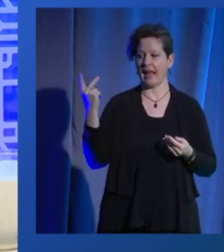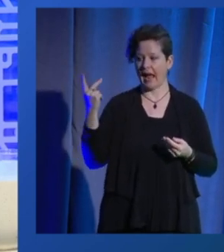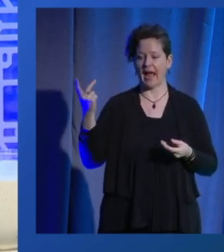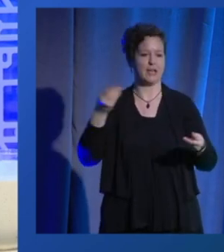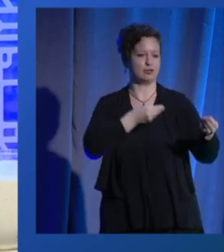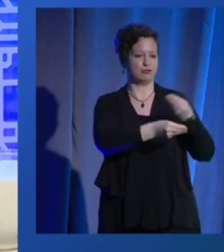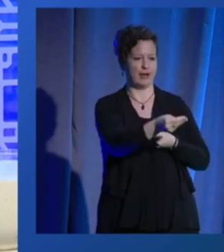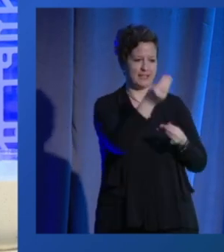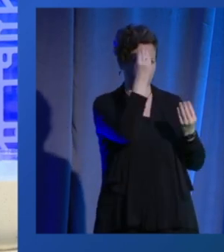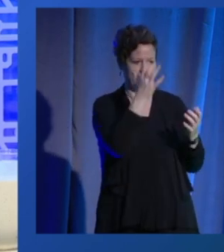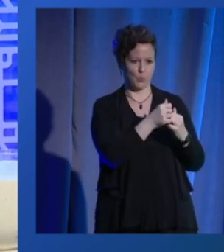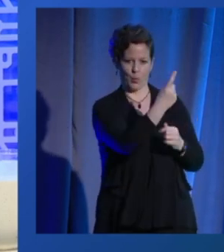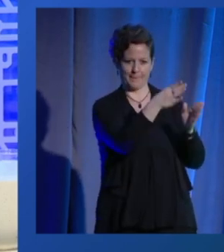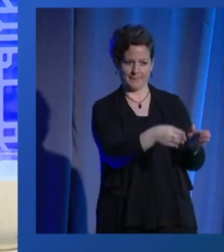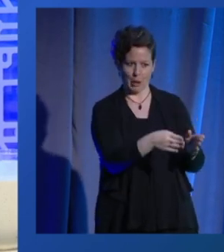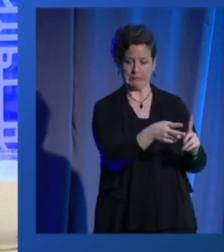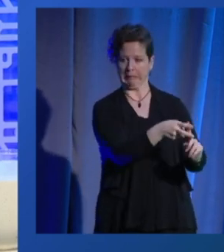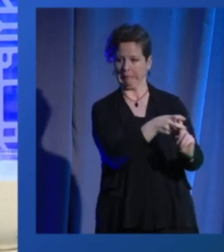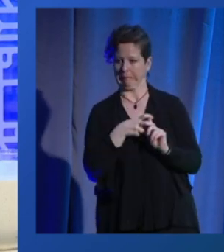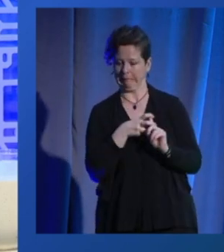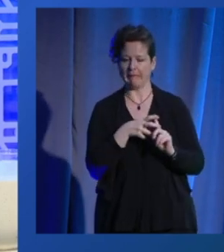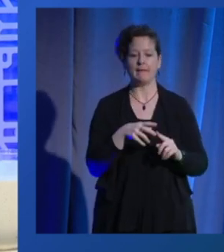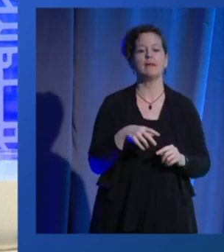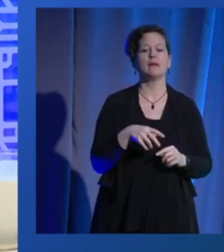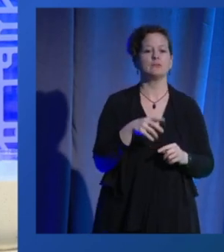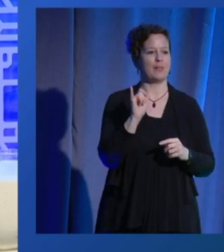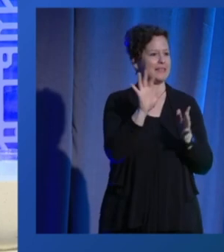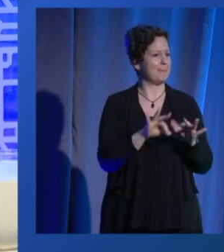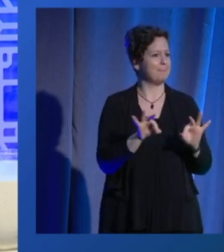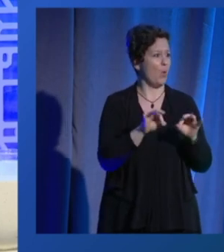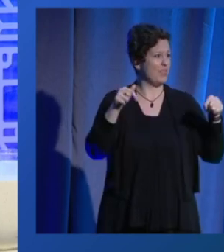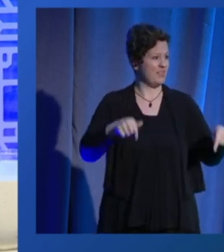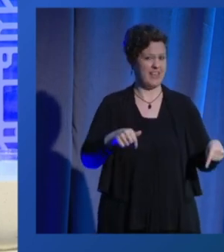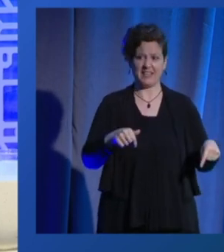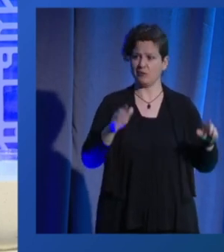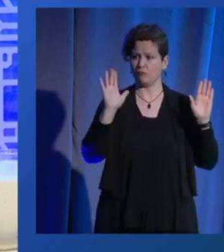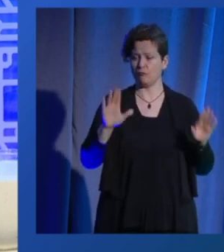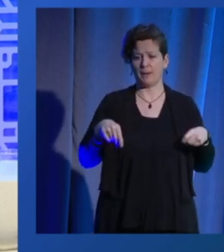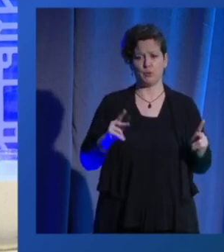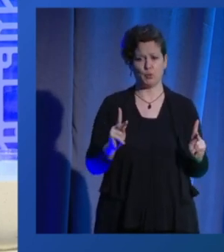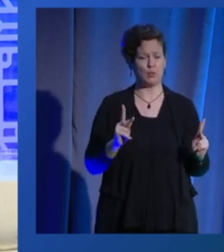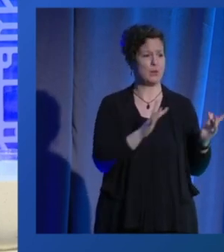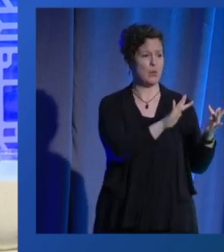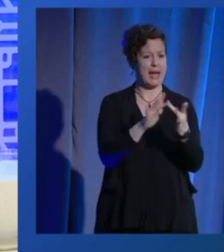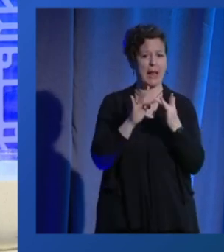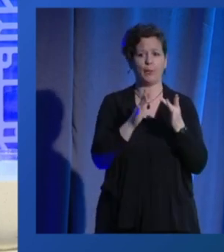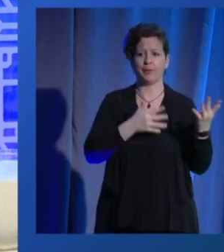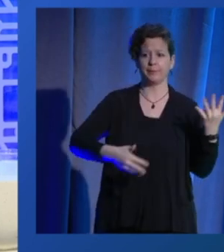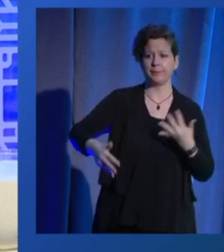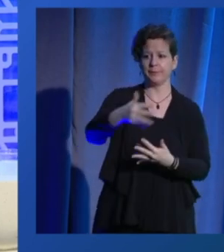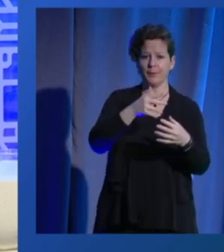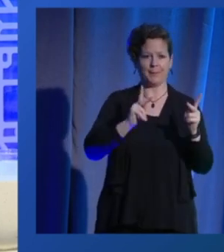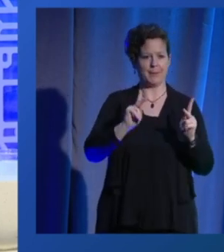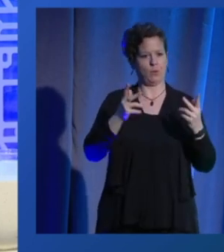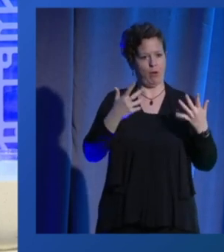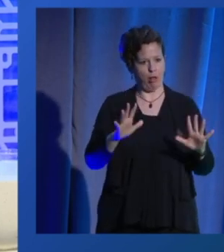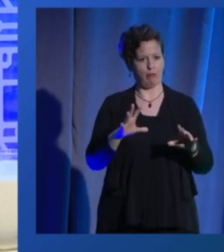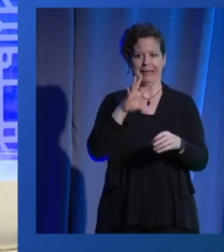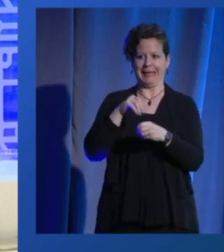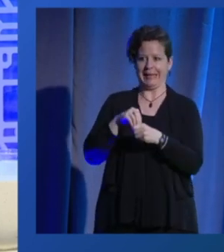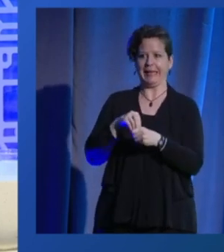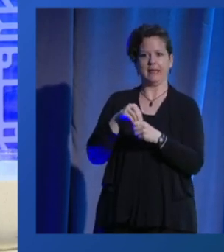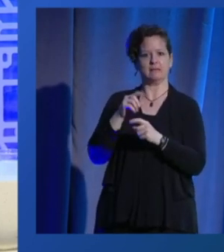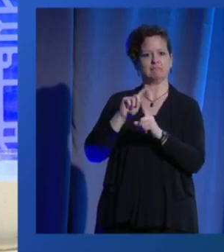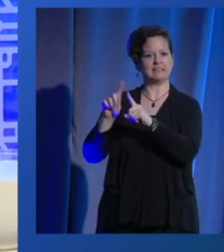the agency and I think that's also one of those key things don't miss opportunities like this to network with folks that are inside agencies inside government